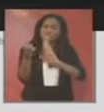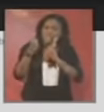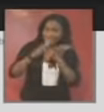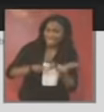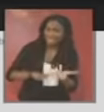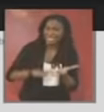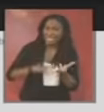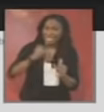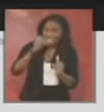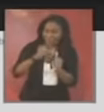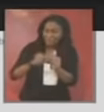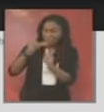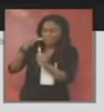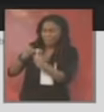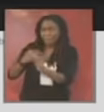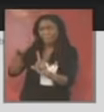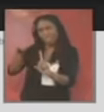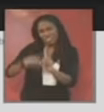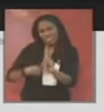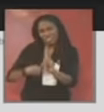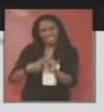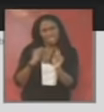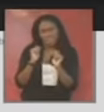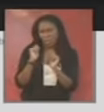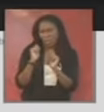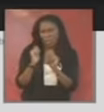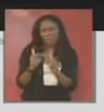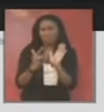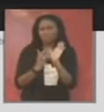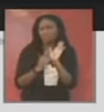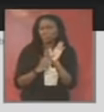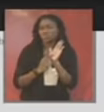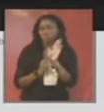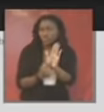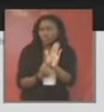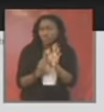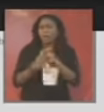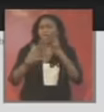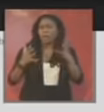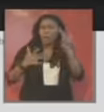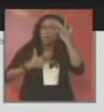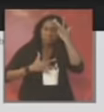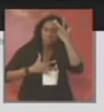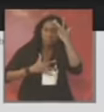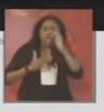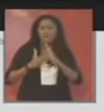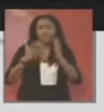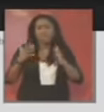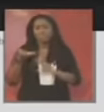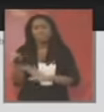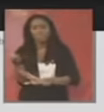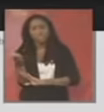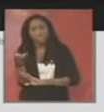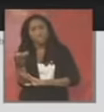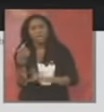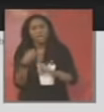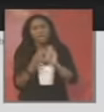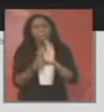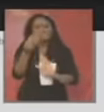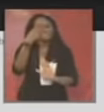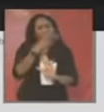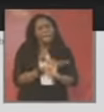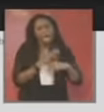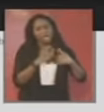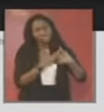So it's really just giving a very quick snapshot of cases, clusters, and deaths that would have occurred from March through